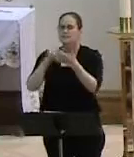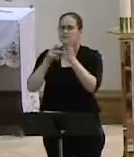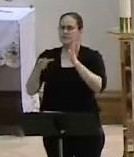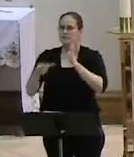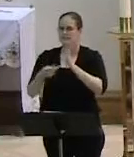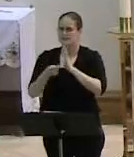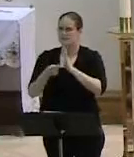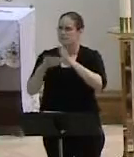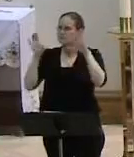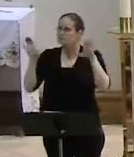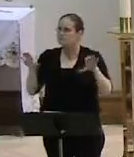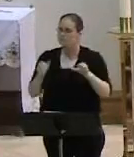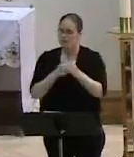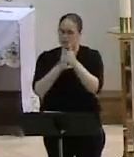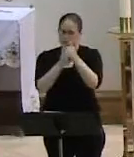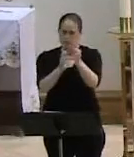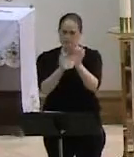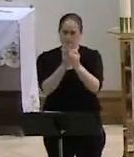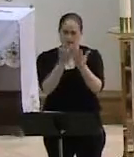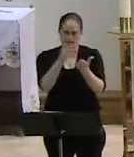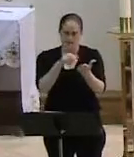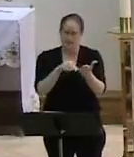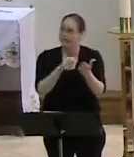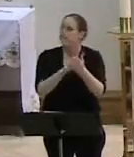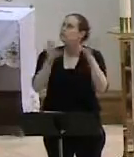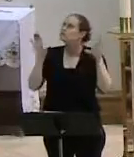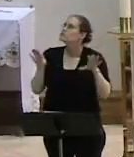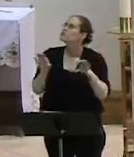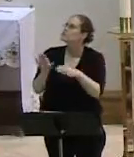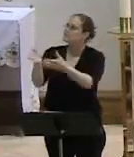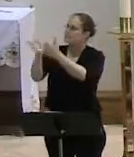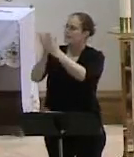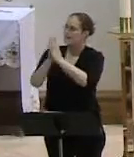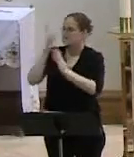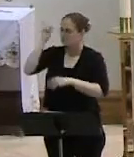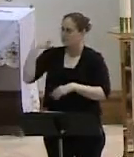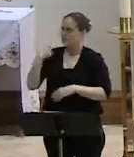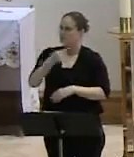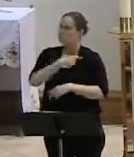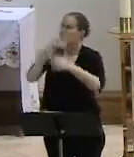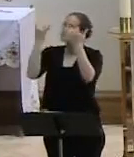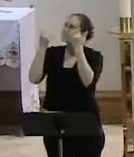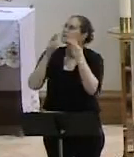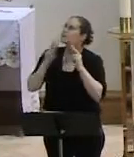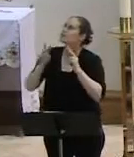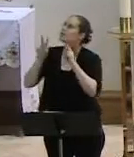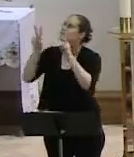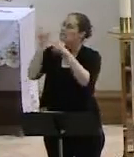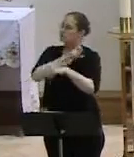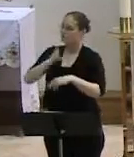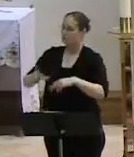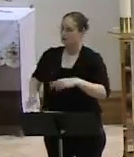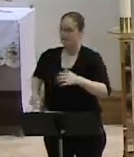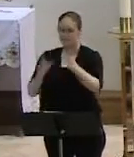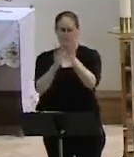he asks. So as we enter into this Mass today, let's look to the Lord and do his work.